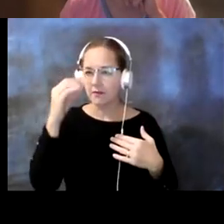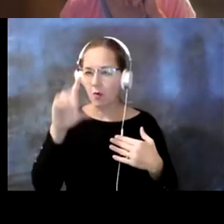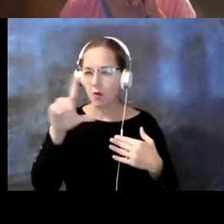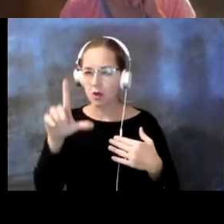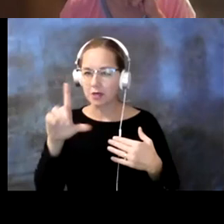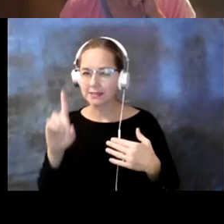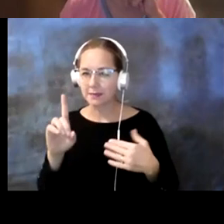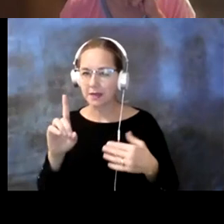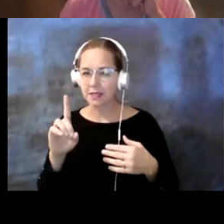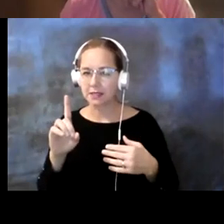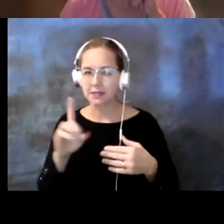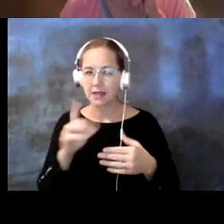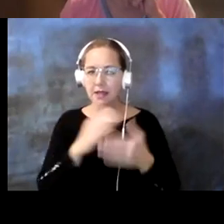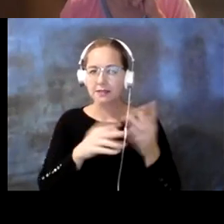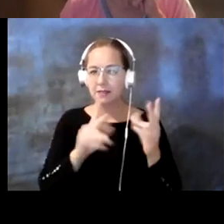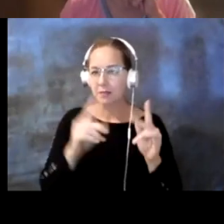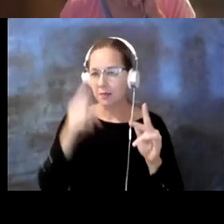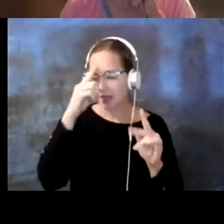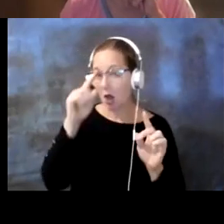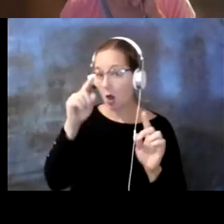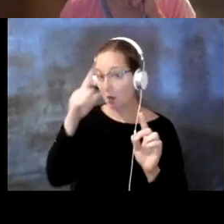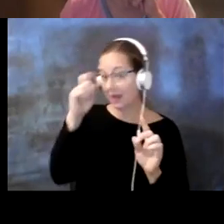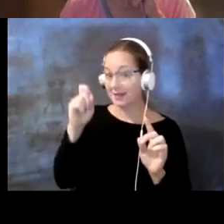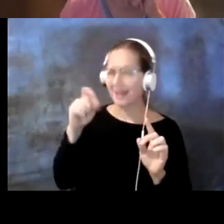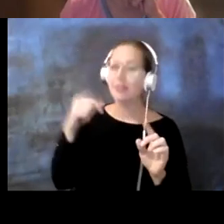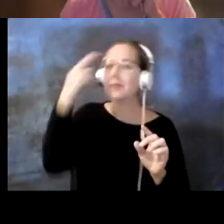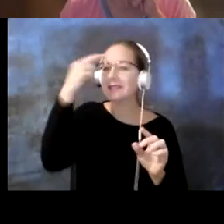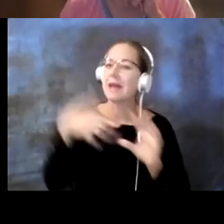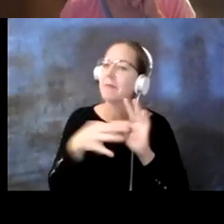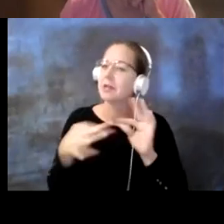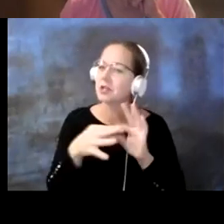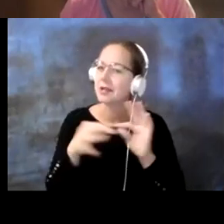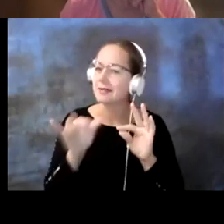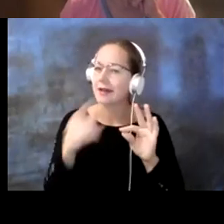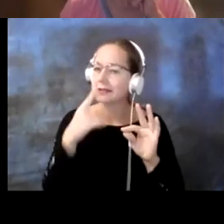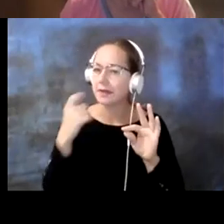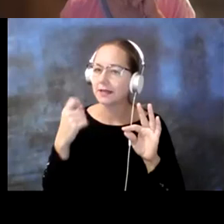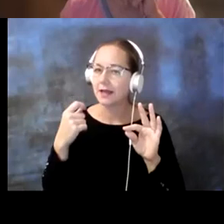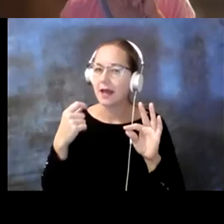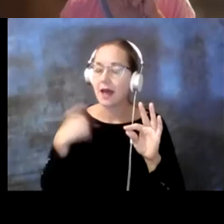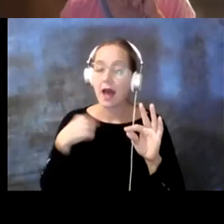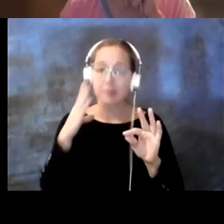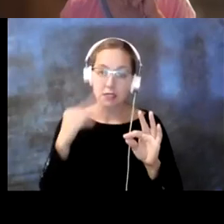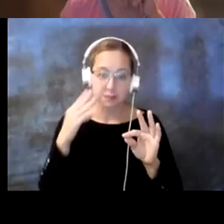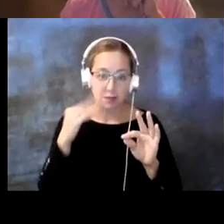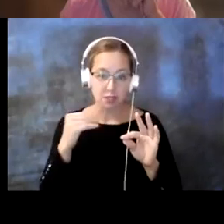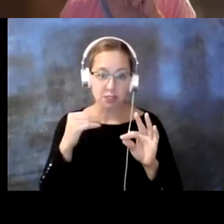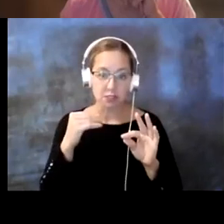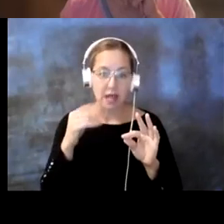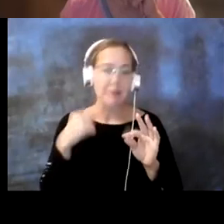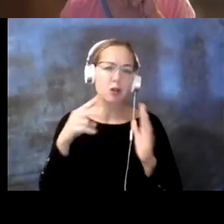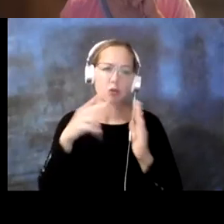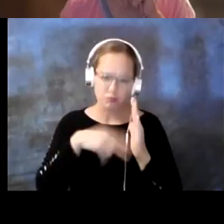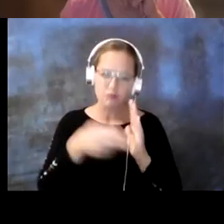people say that because and the reason I'm mentioning that is because I've been going through curriculum